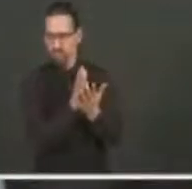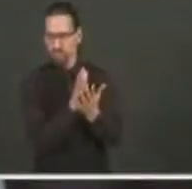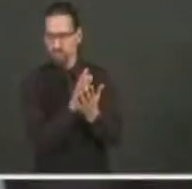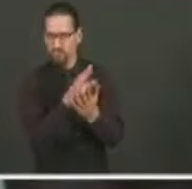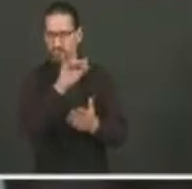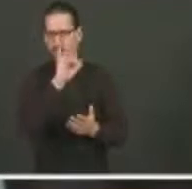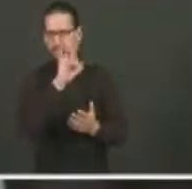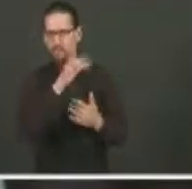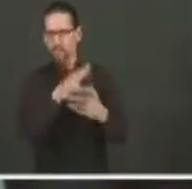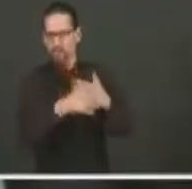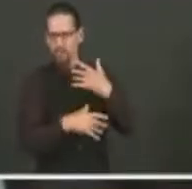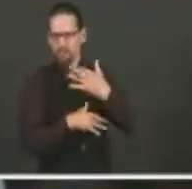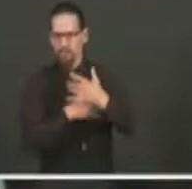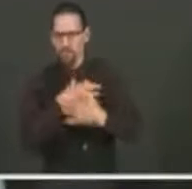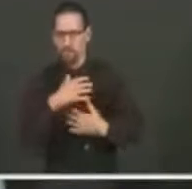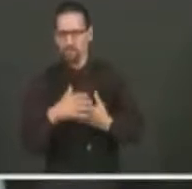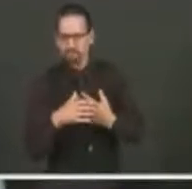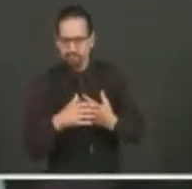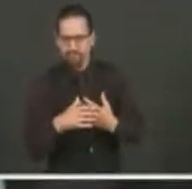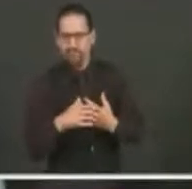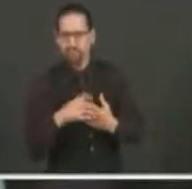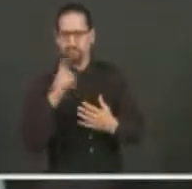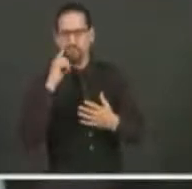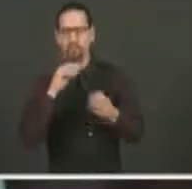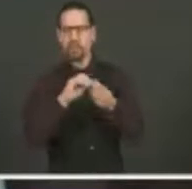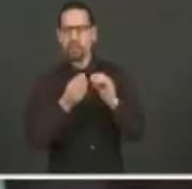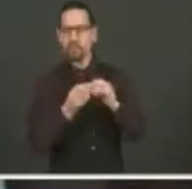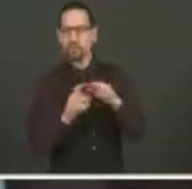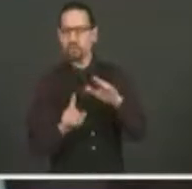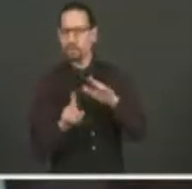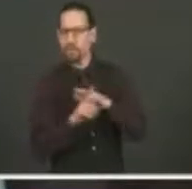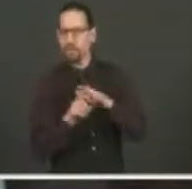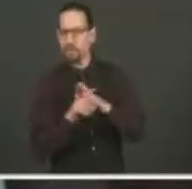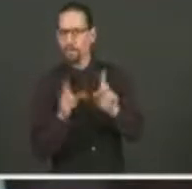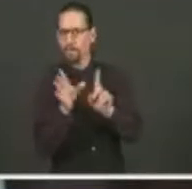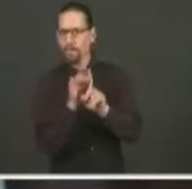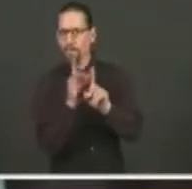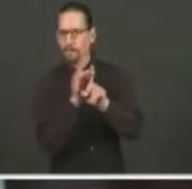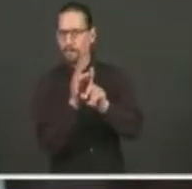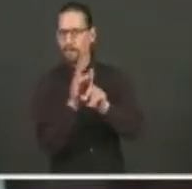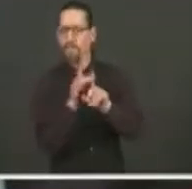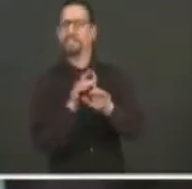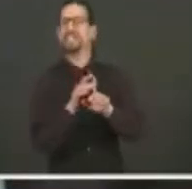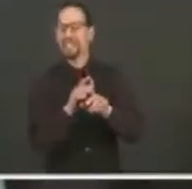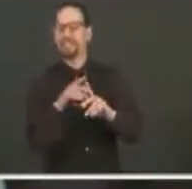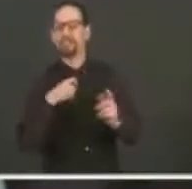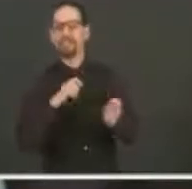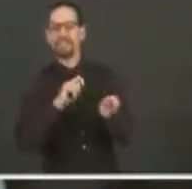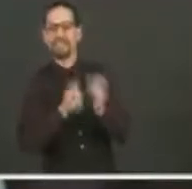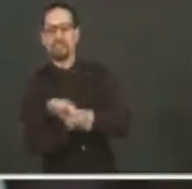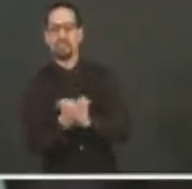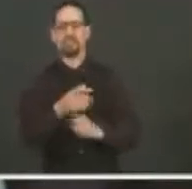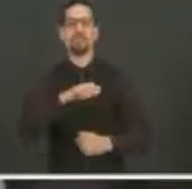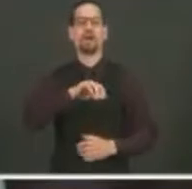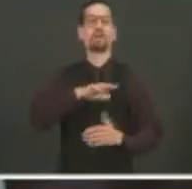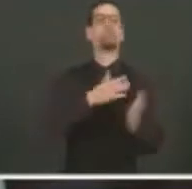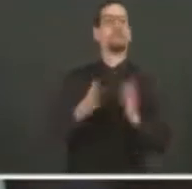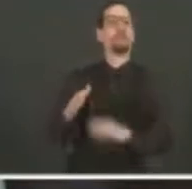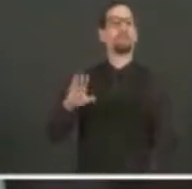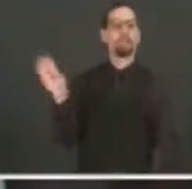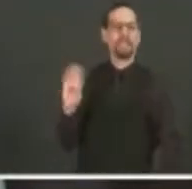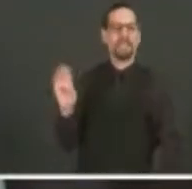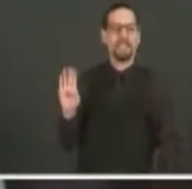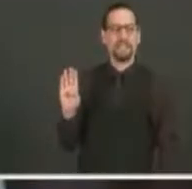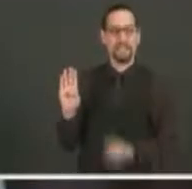flu season, then we'll need to scale back and we'll need to move to option B, which is partial in-person